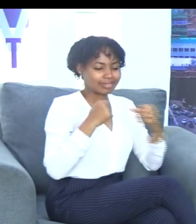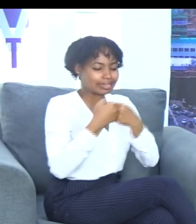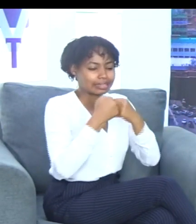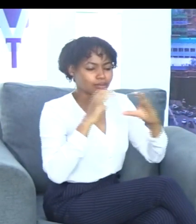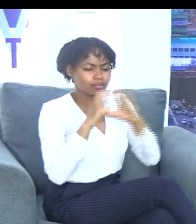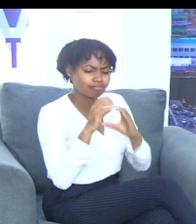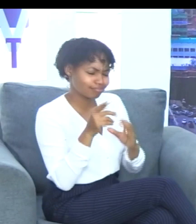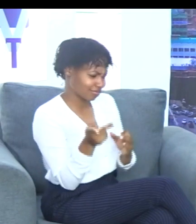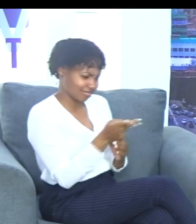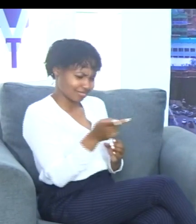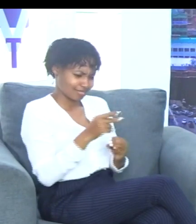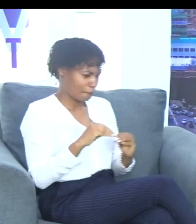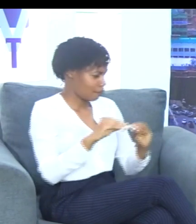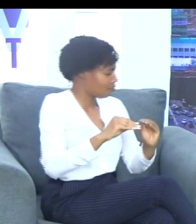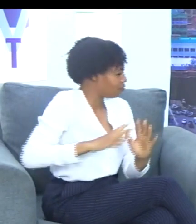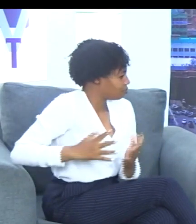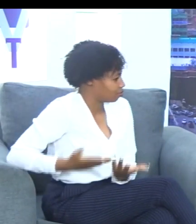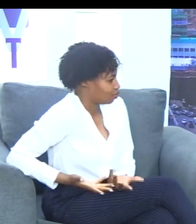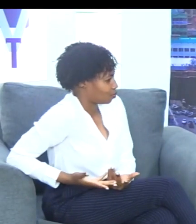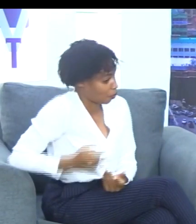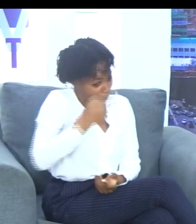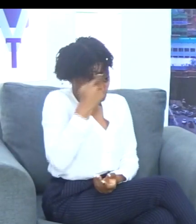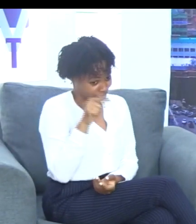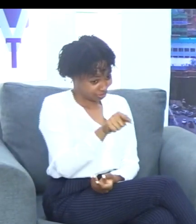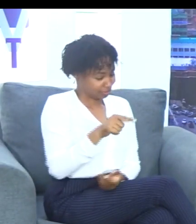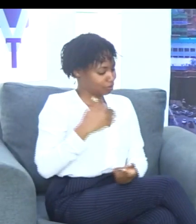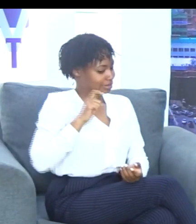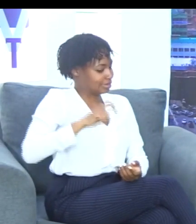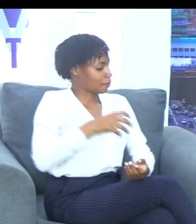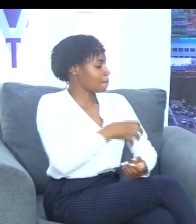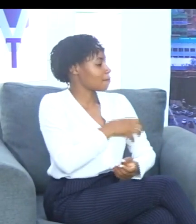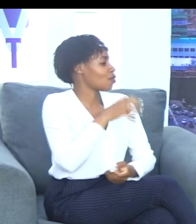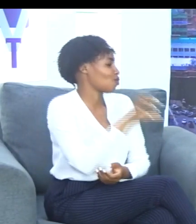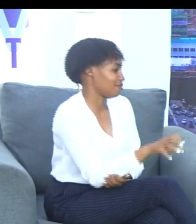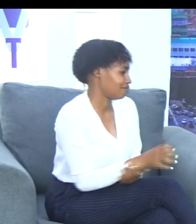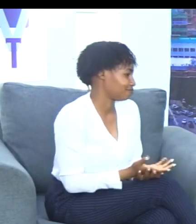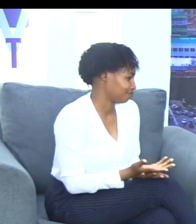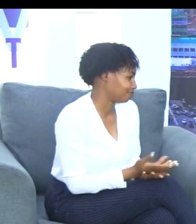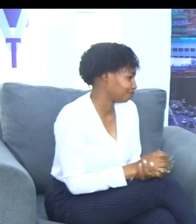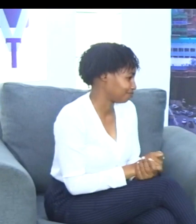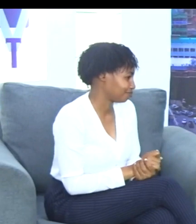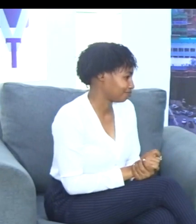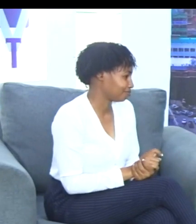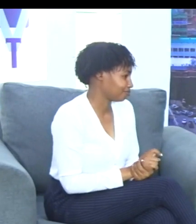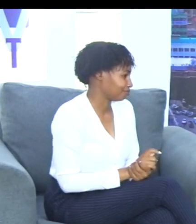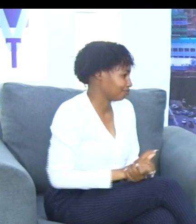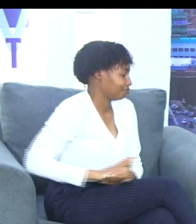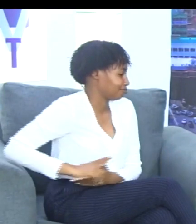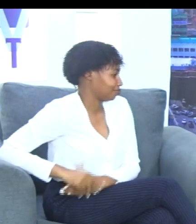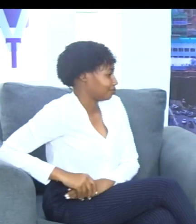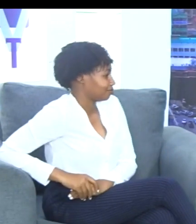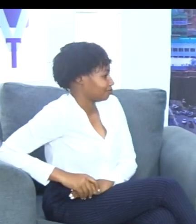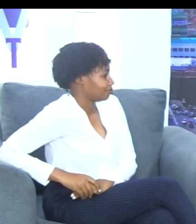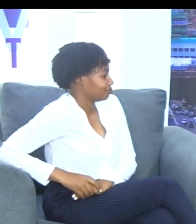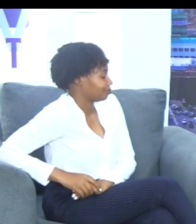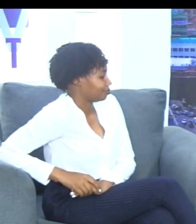a different disability? Obviously there will be a challenge, because they need also empowerment. So how will you